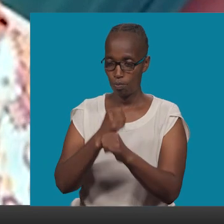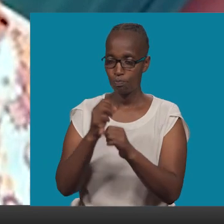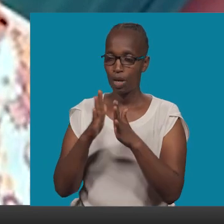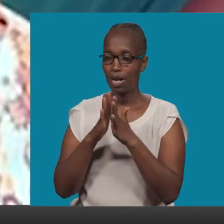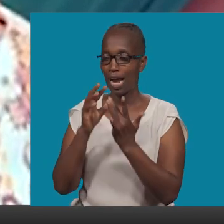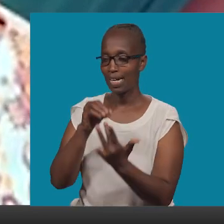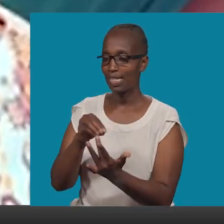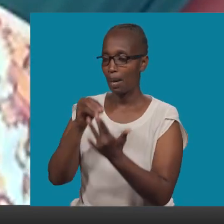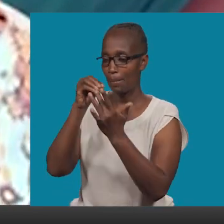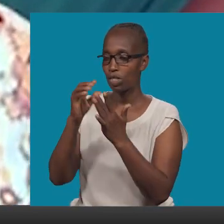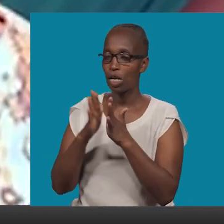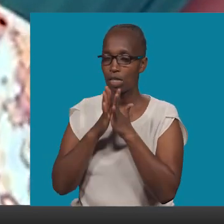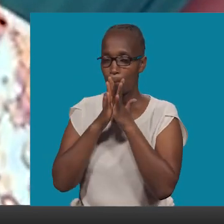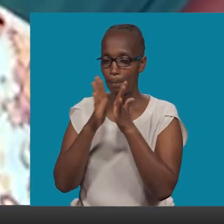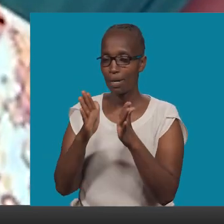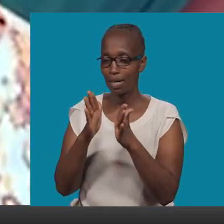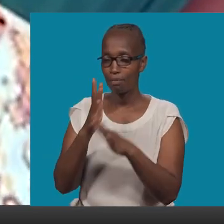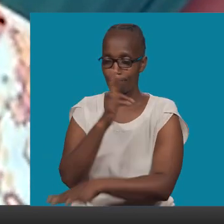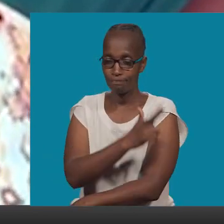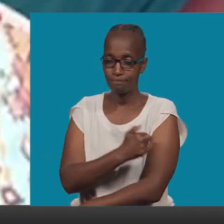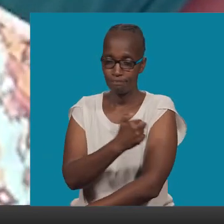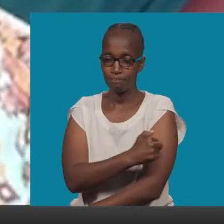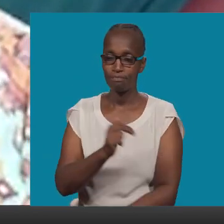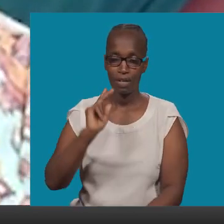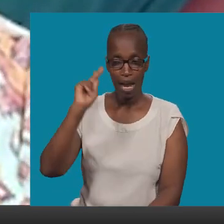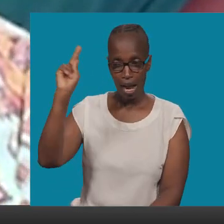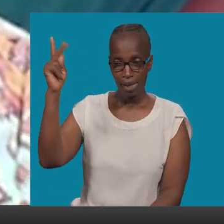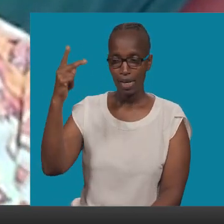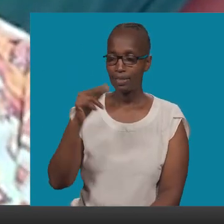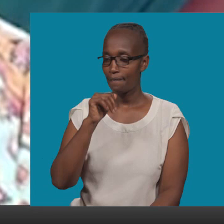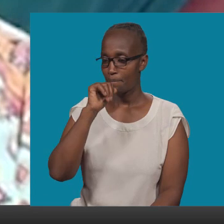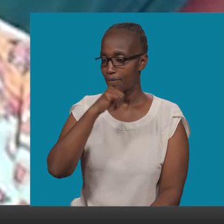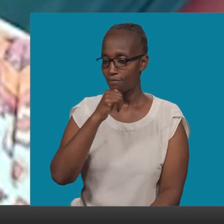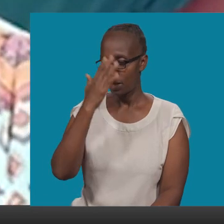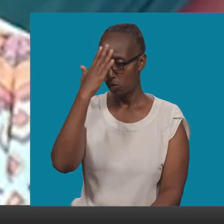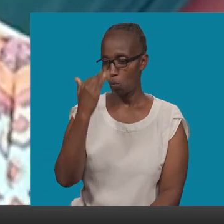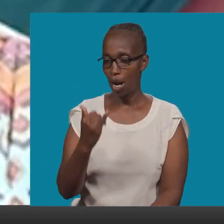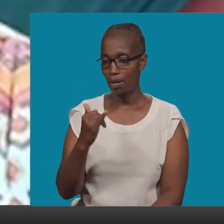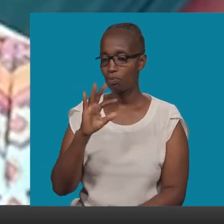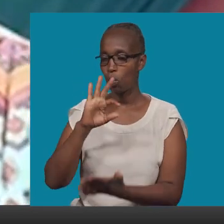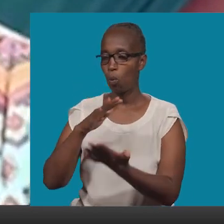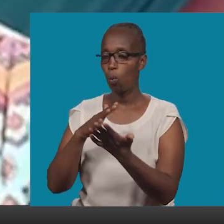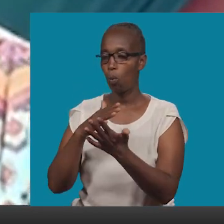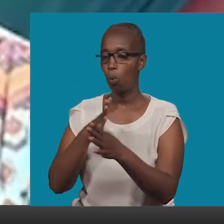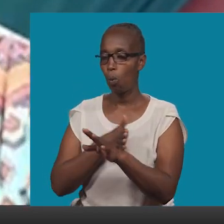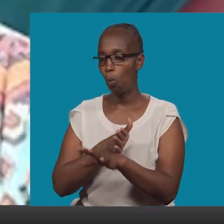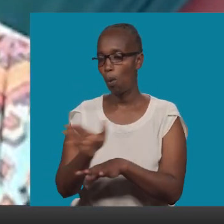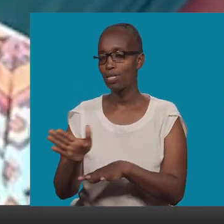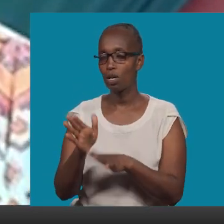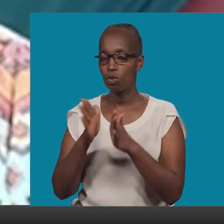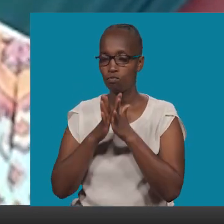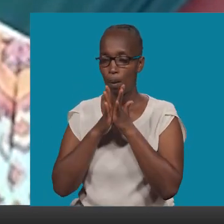hospitals, our public hospitals. Kenyans are suffering because of wastage of